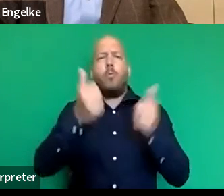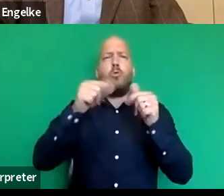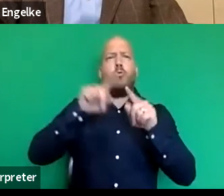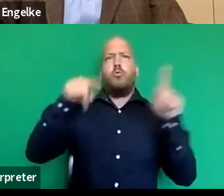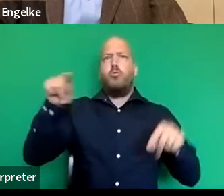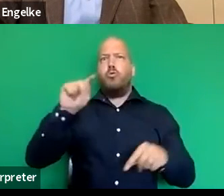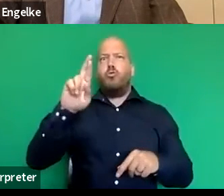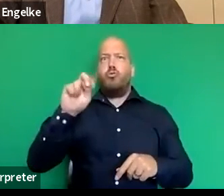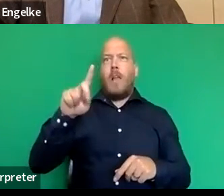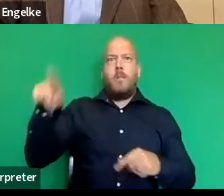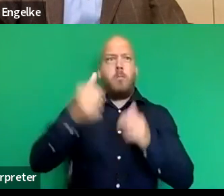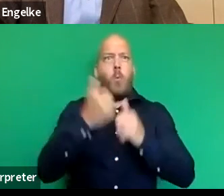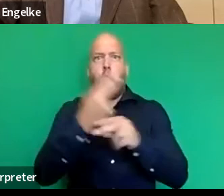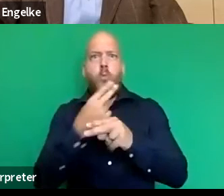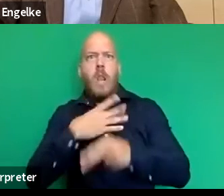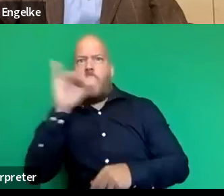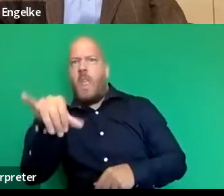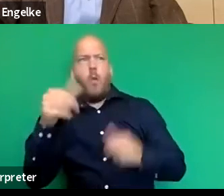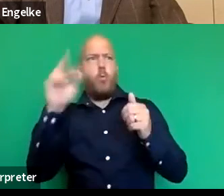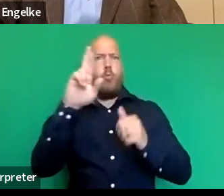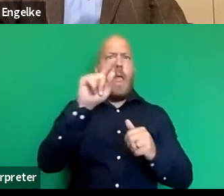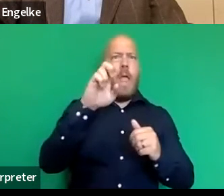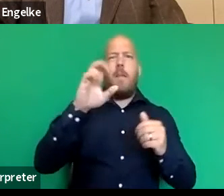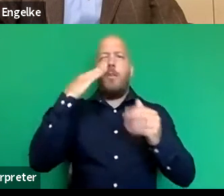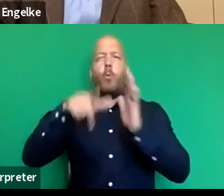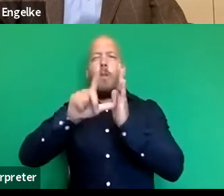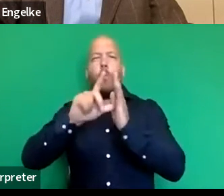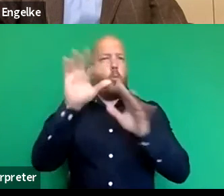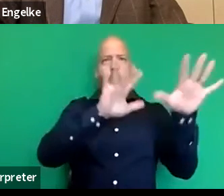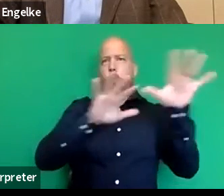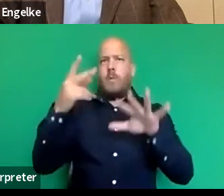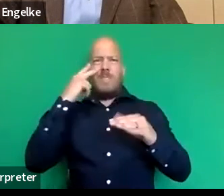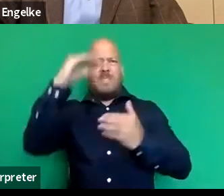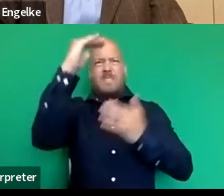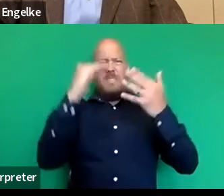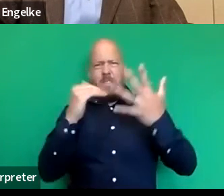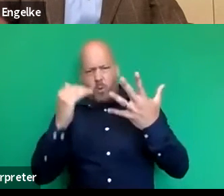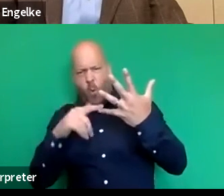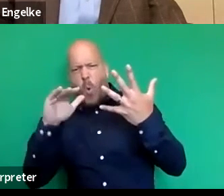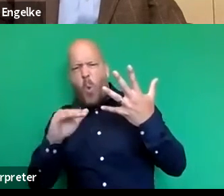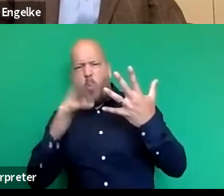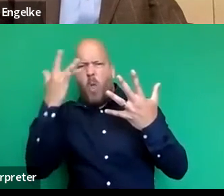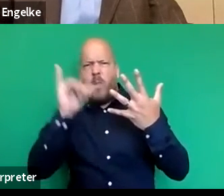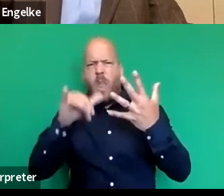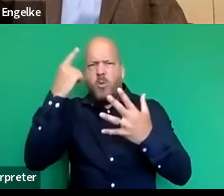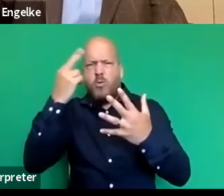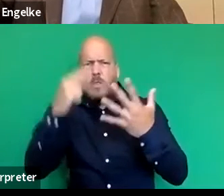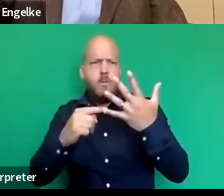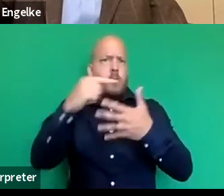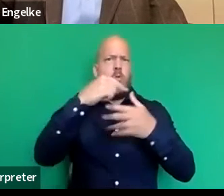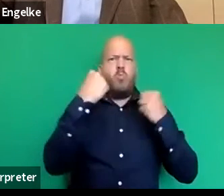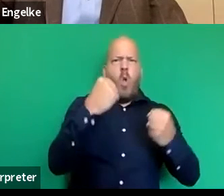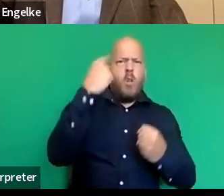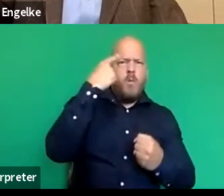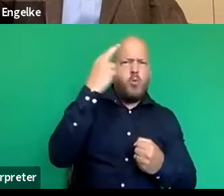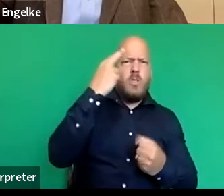they're rating them lower. And like Erik, we also have users who provide us feedback they're very generous with their time. They use our